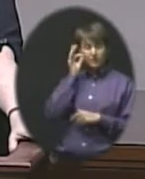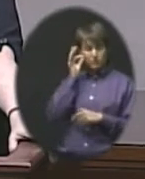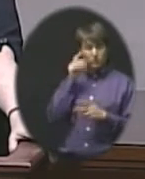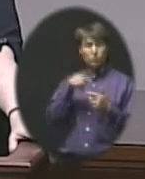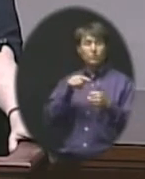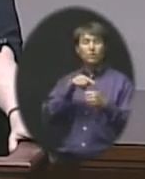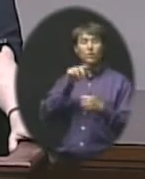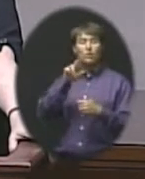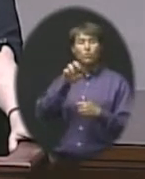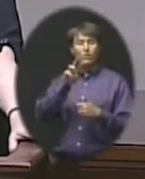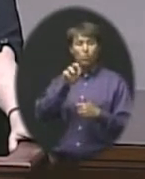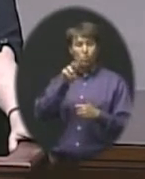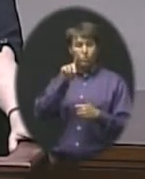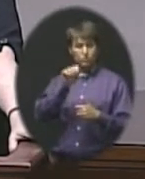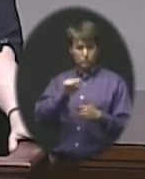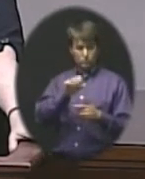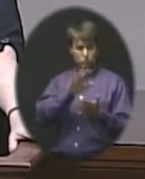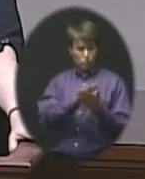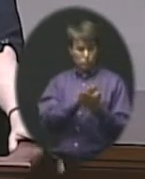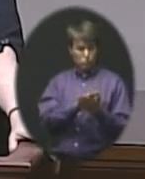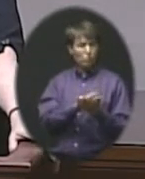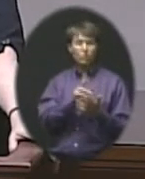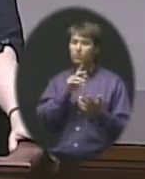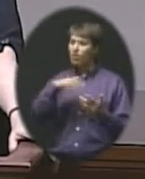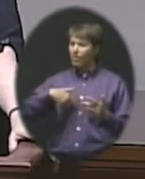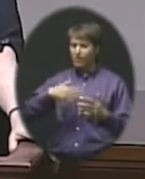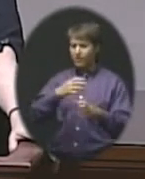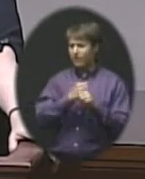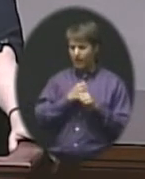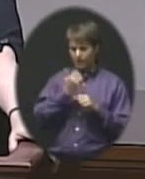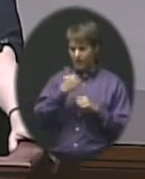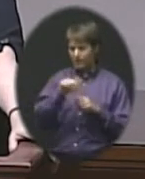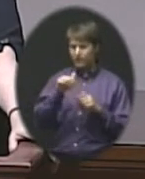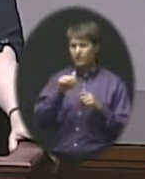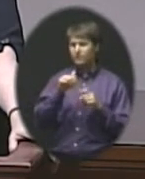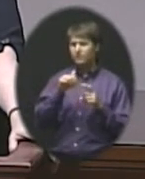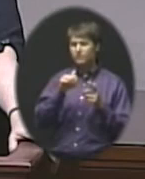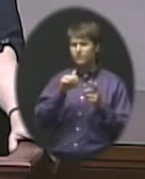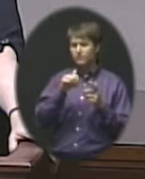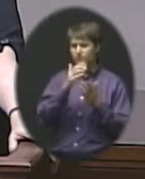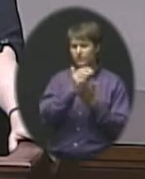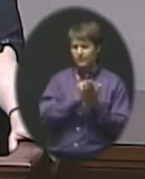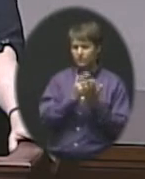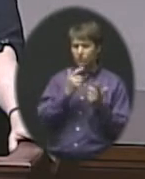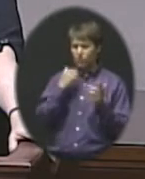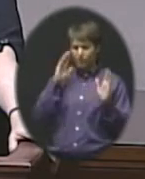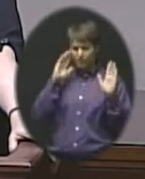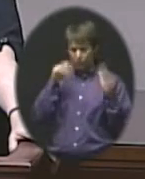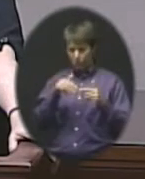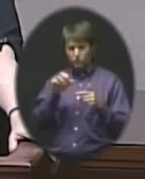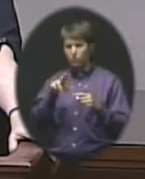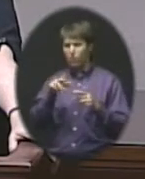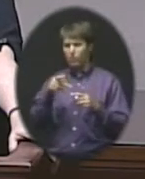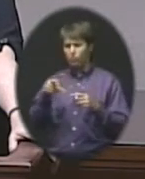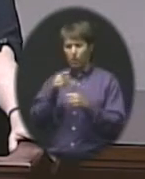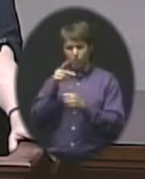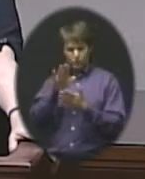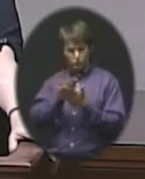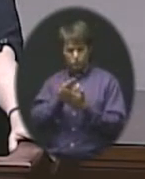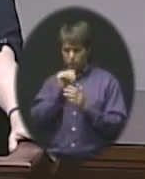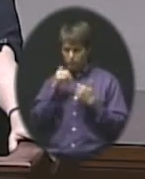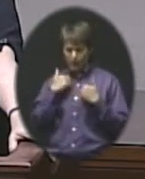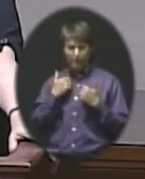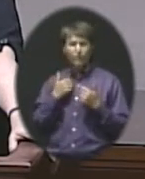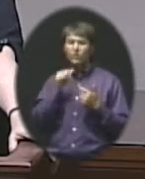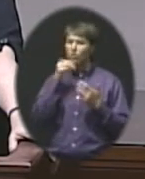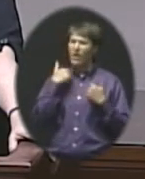school. We have not received any lists yet of reward or of focus or priority schools. We do not have any